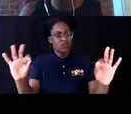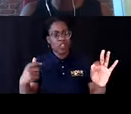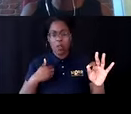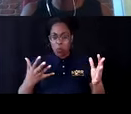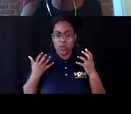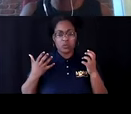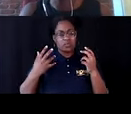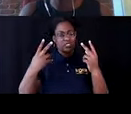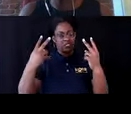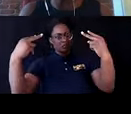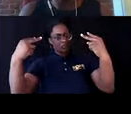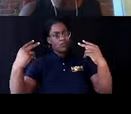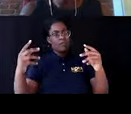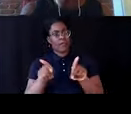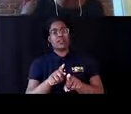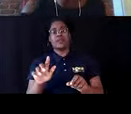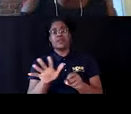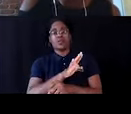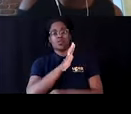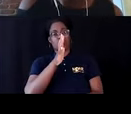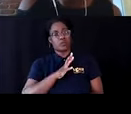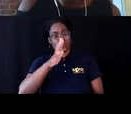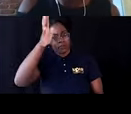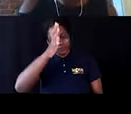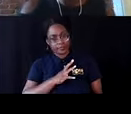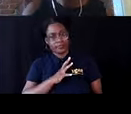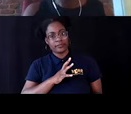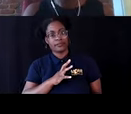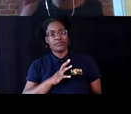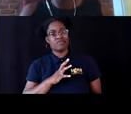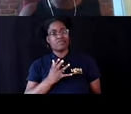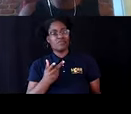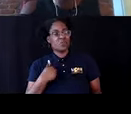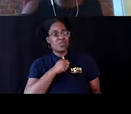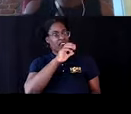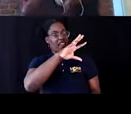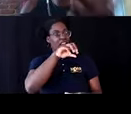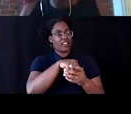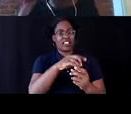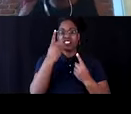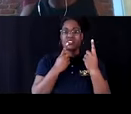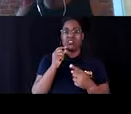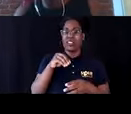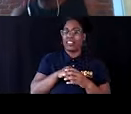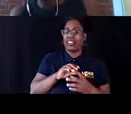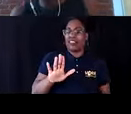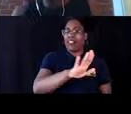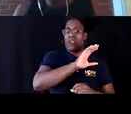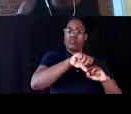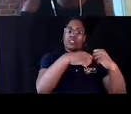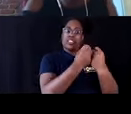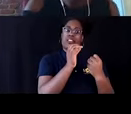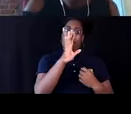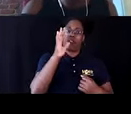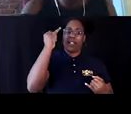yet those have not fully served to actually free us in this time, right? We can now admit in this moment, 2020, I guess